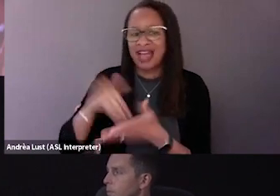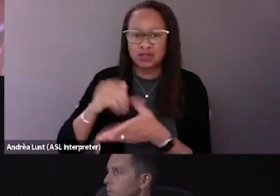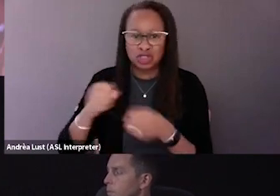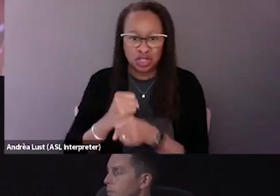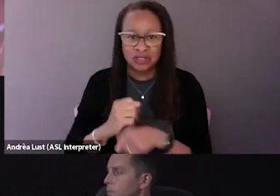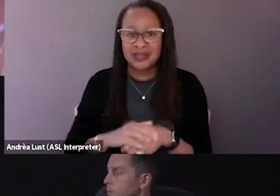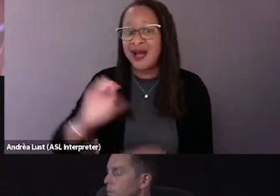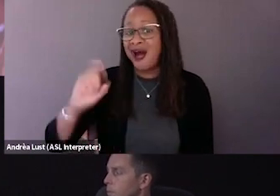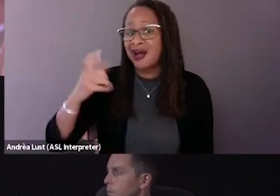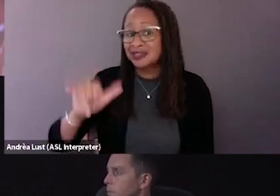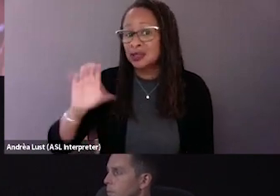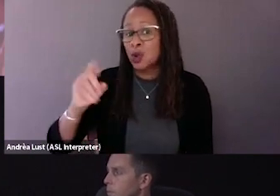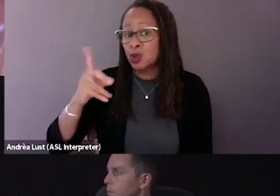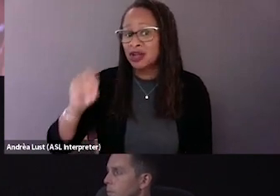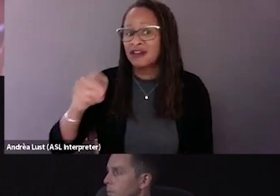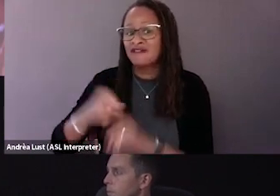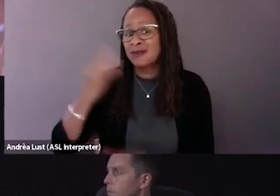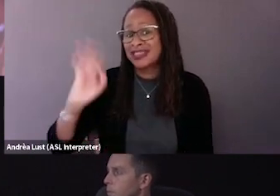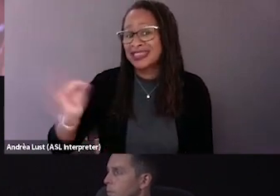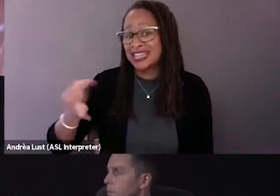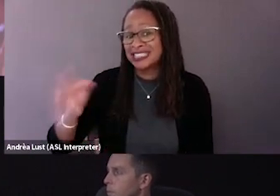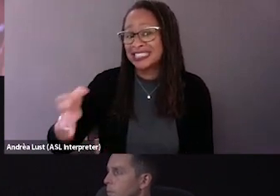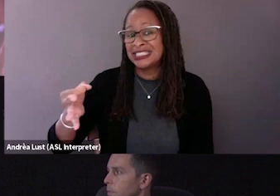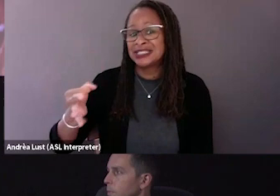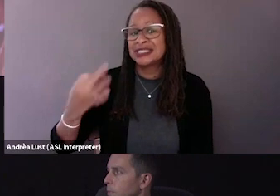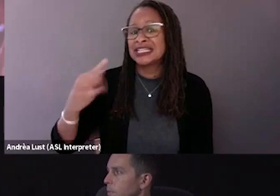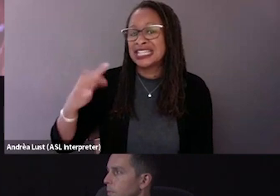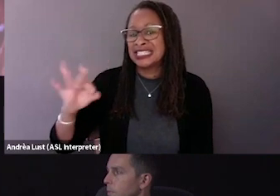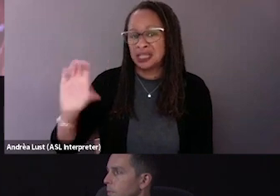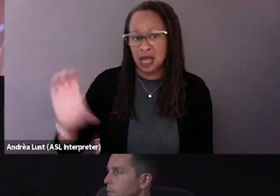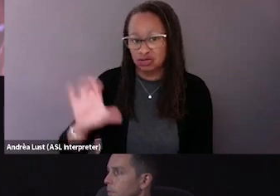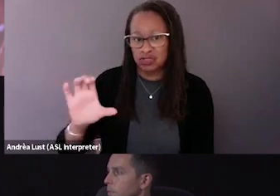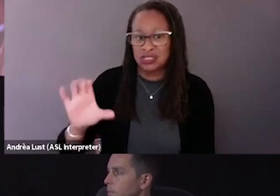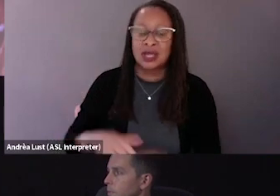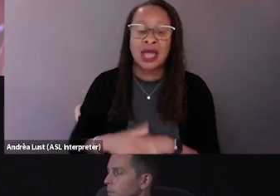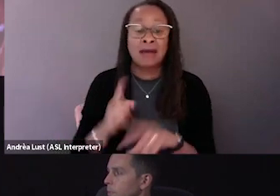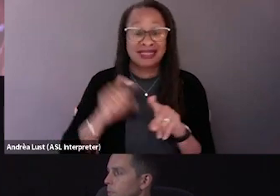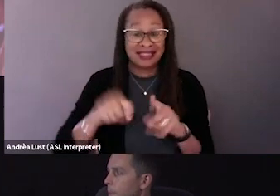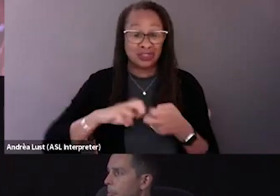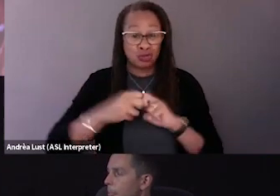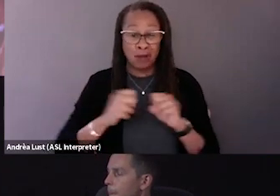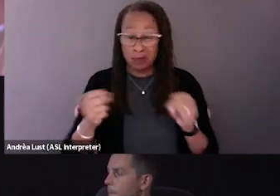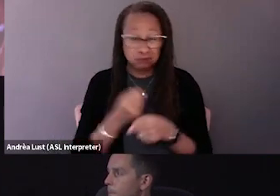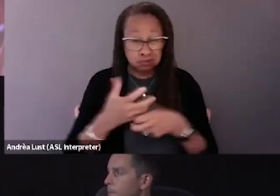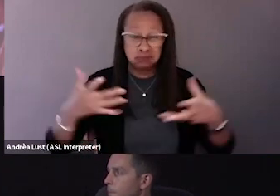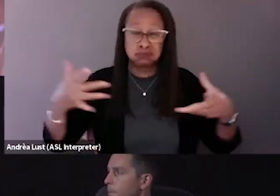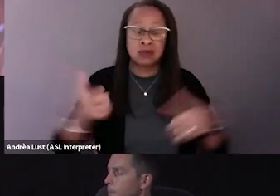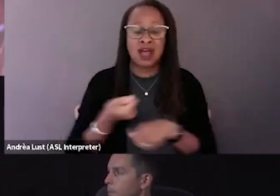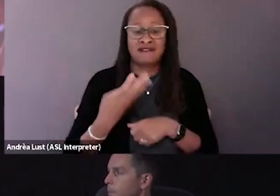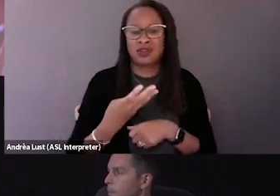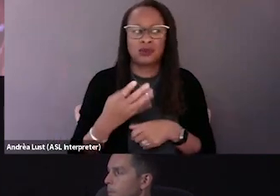the 1900s. But this problem blew up a few decades ago for a few reasons. Reason number